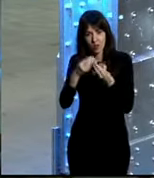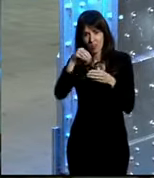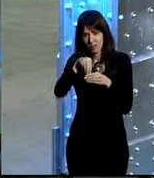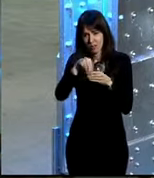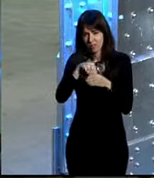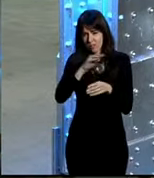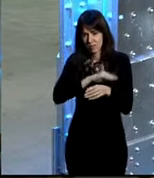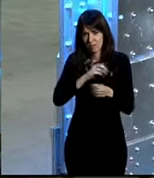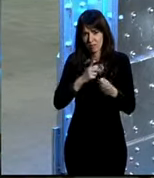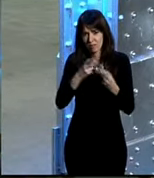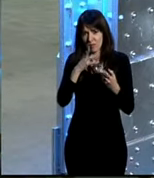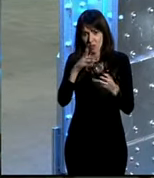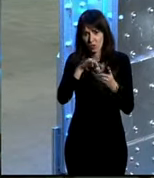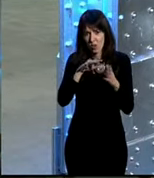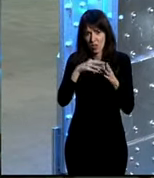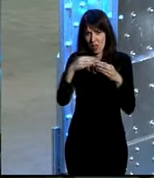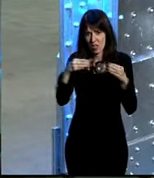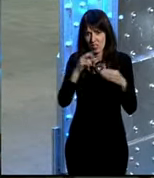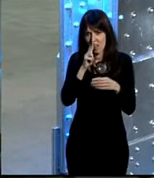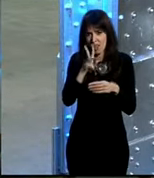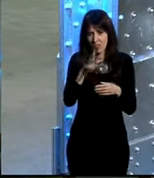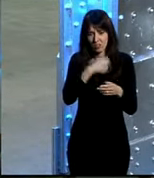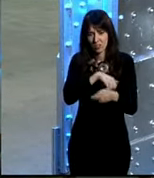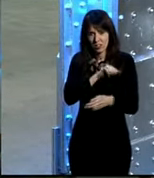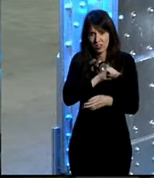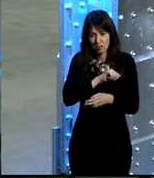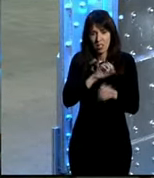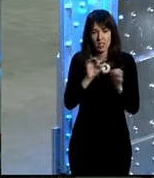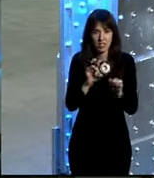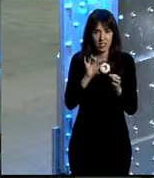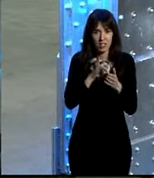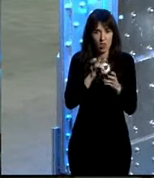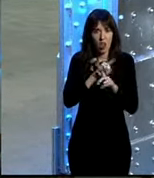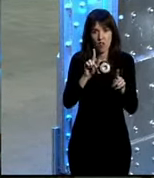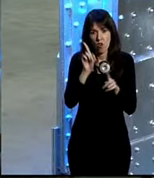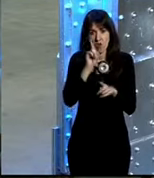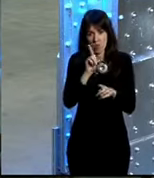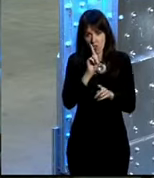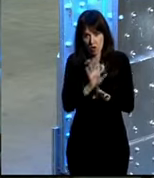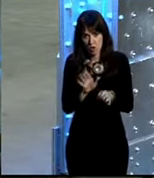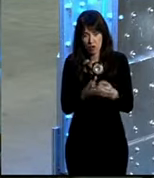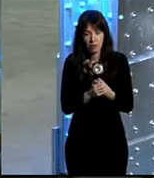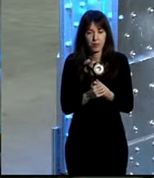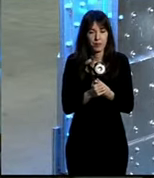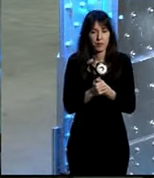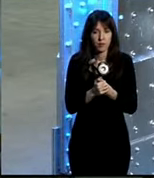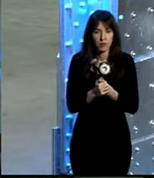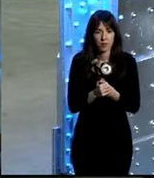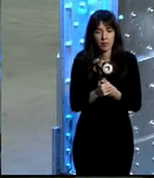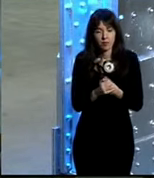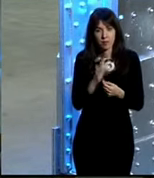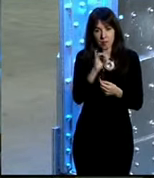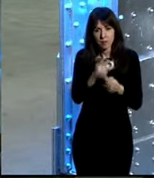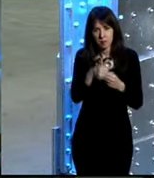has been in that non-fiction area. Yeah, there's been maybe more non-fiction projects than fiction projects,